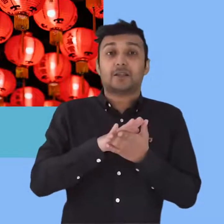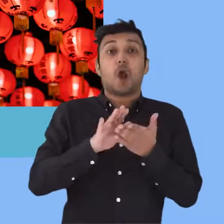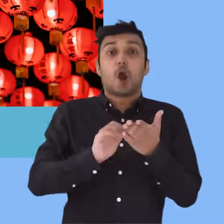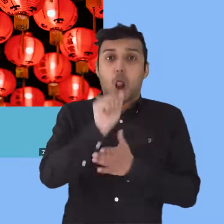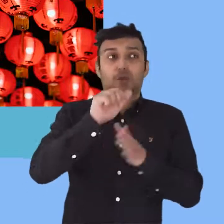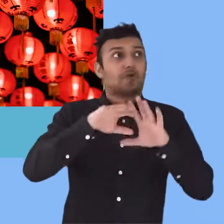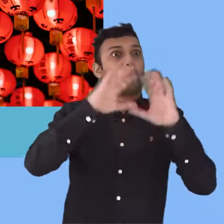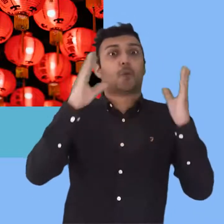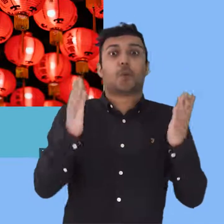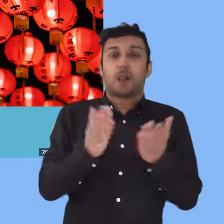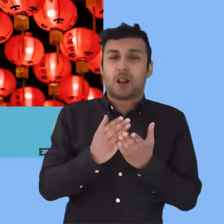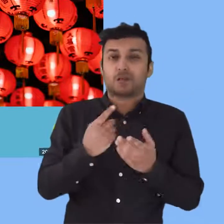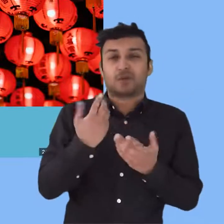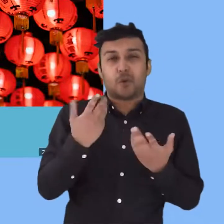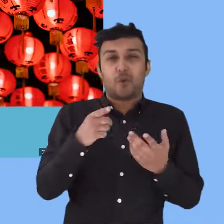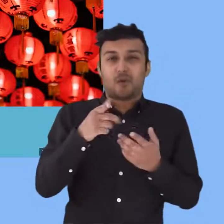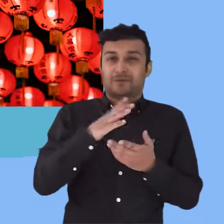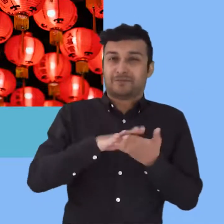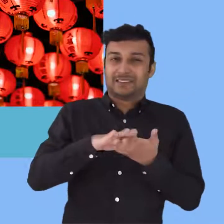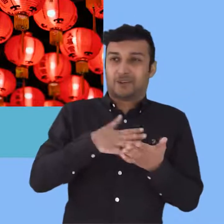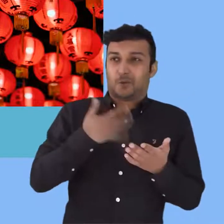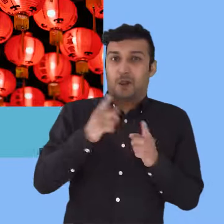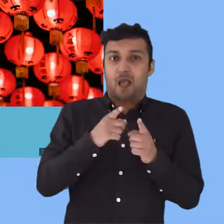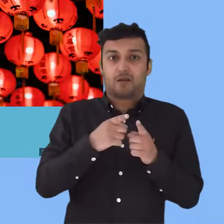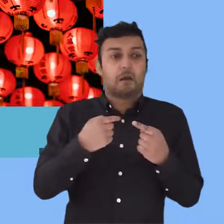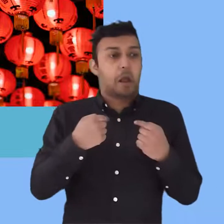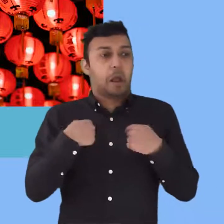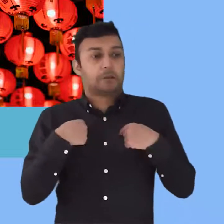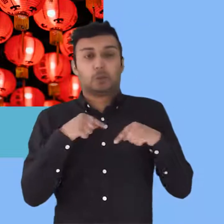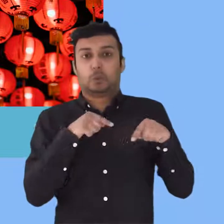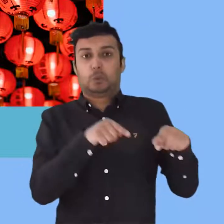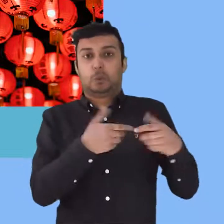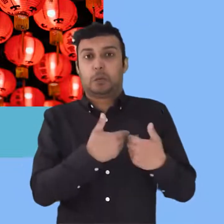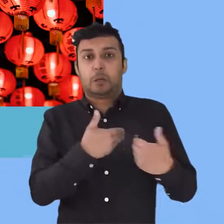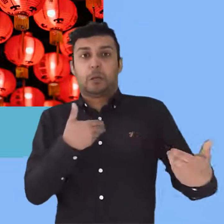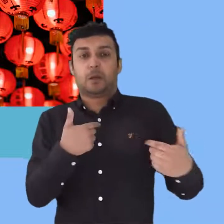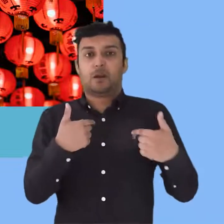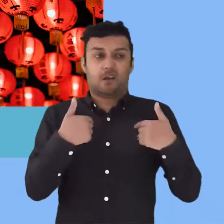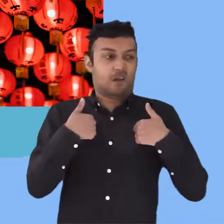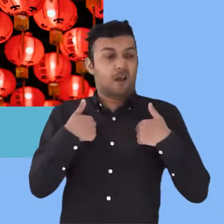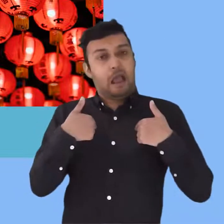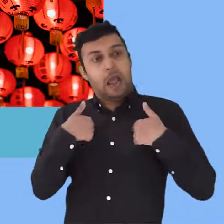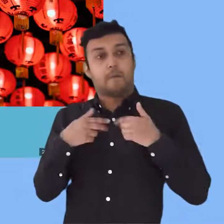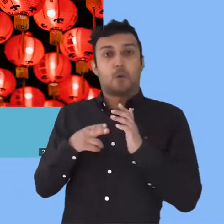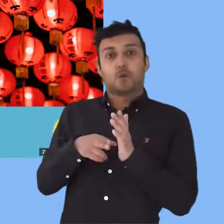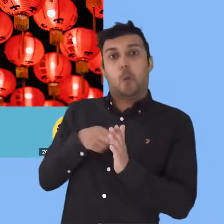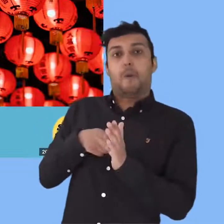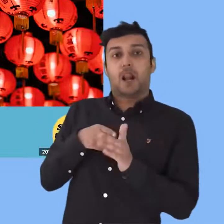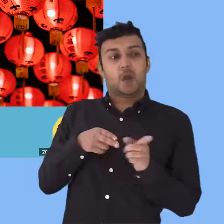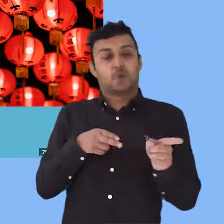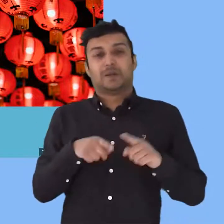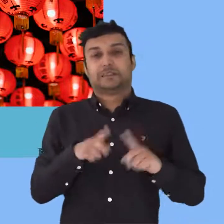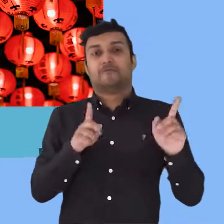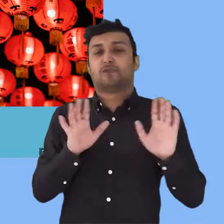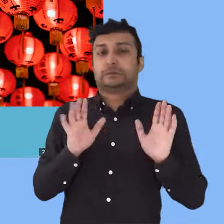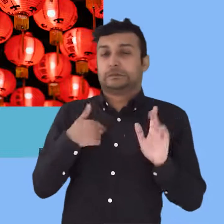I'm not white. It's the idea of us, of normal and other cultures. We need to be careful